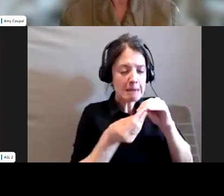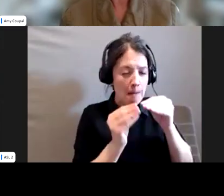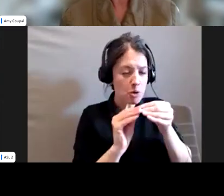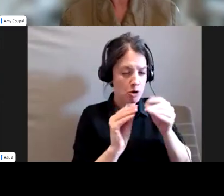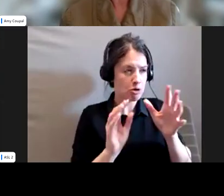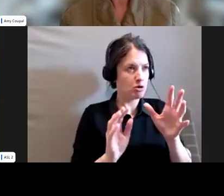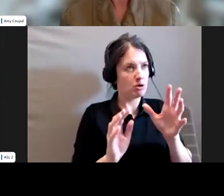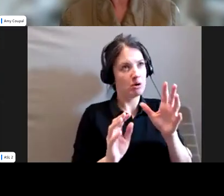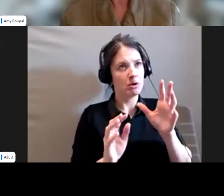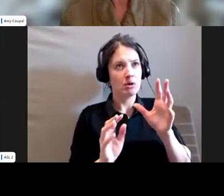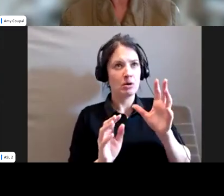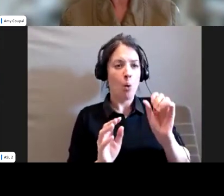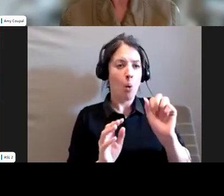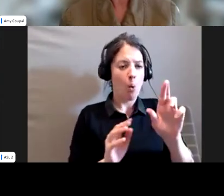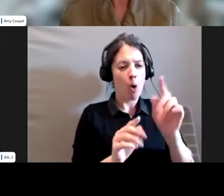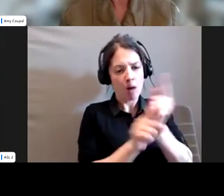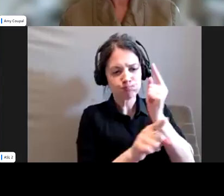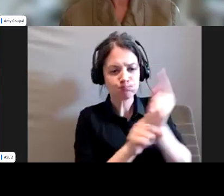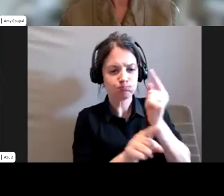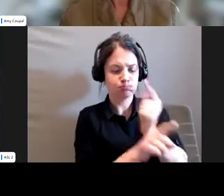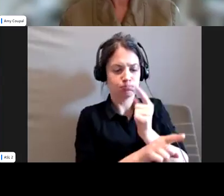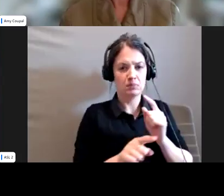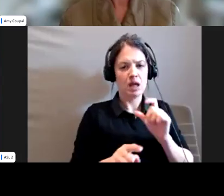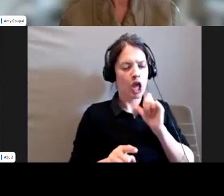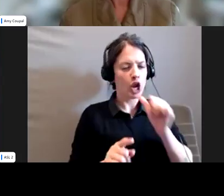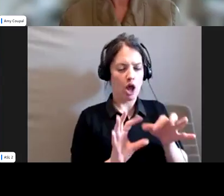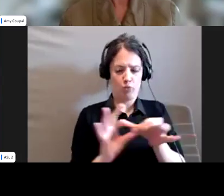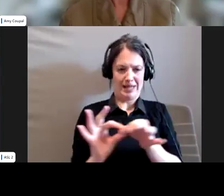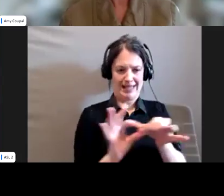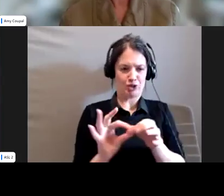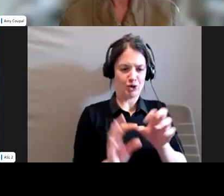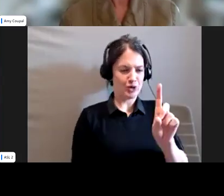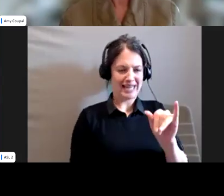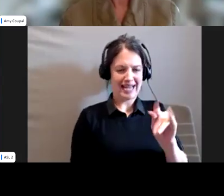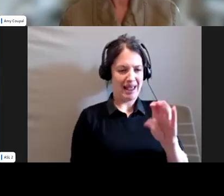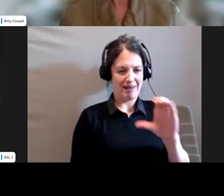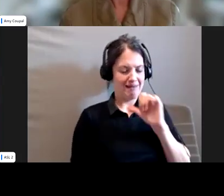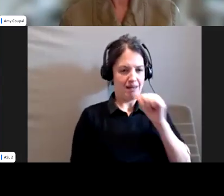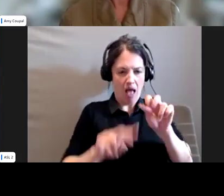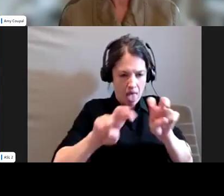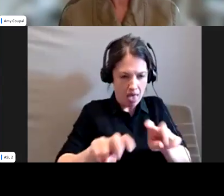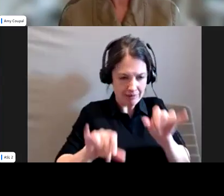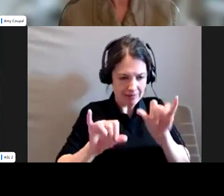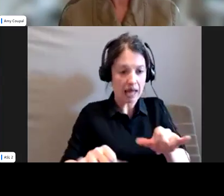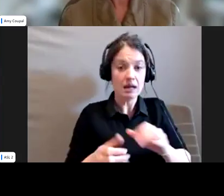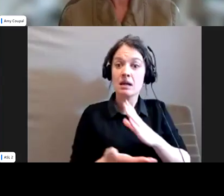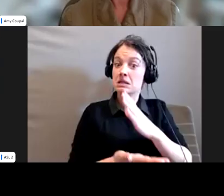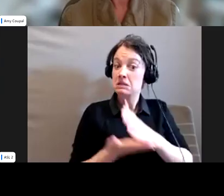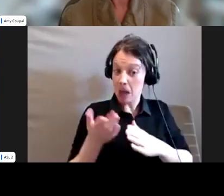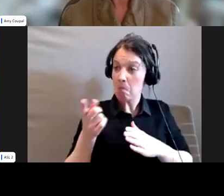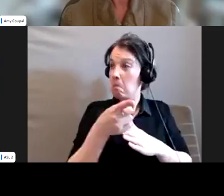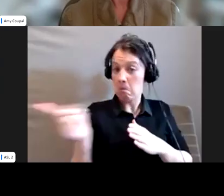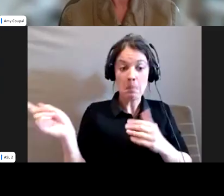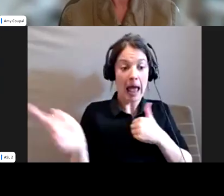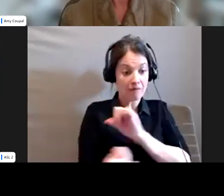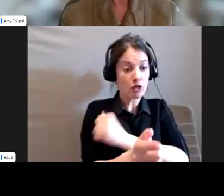legitimacy rather than the relational dynamics. Some may have legal authority through their powers of